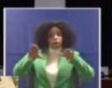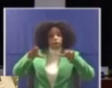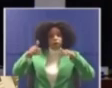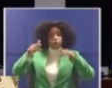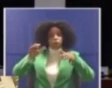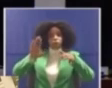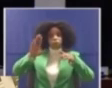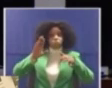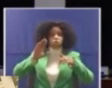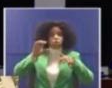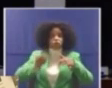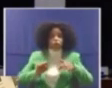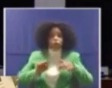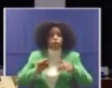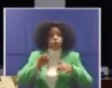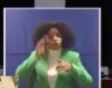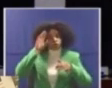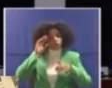known as the C5,